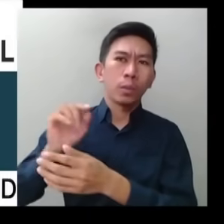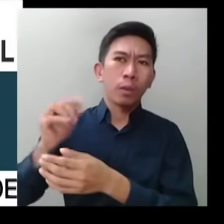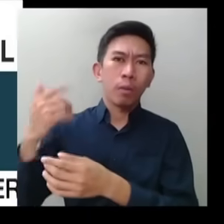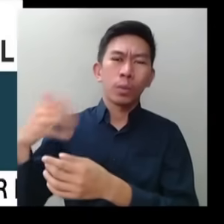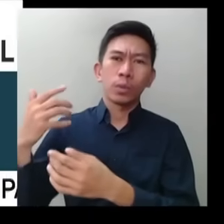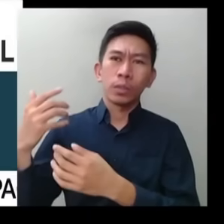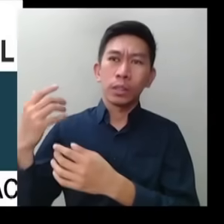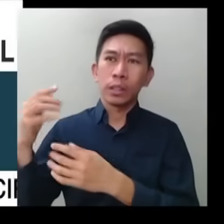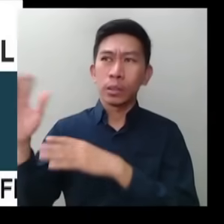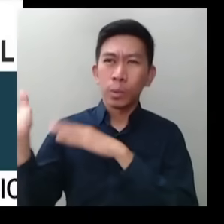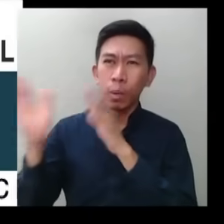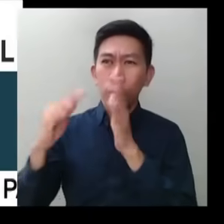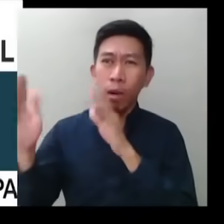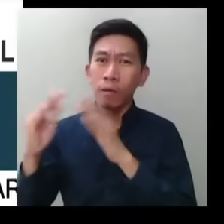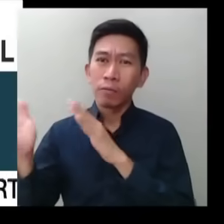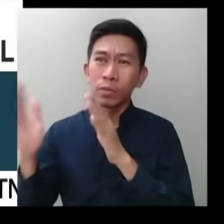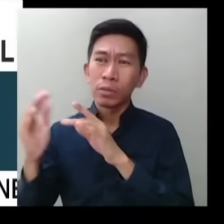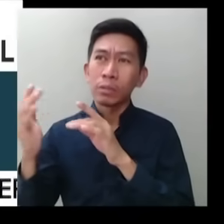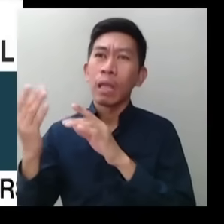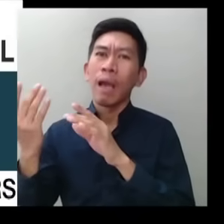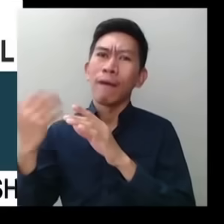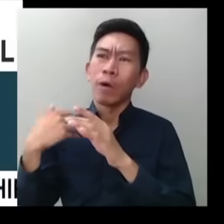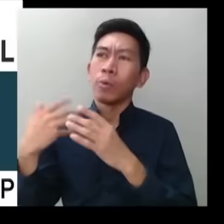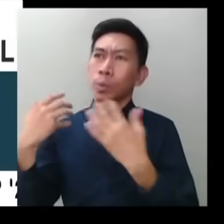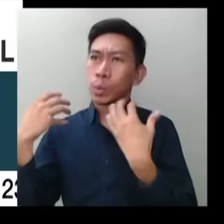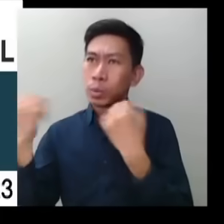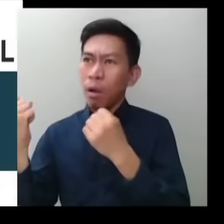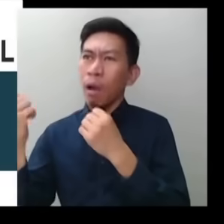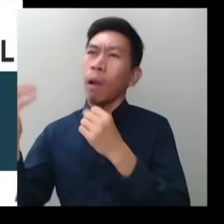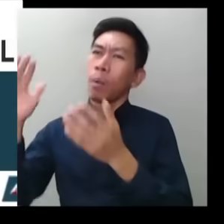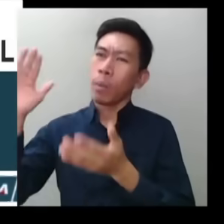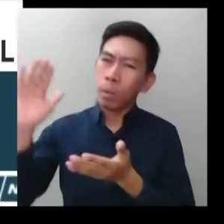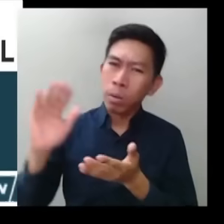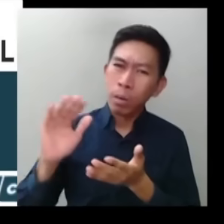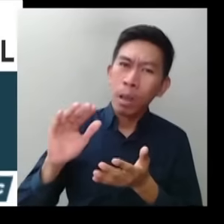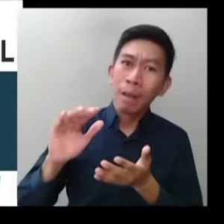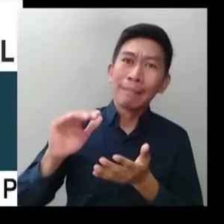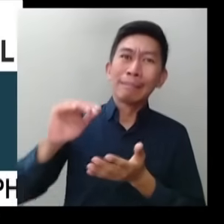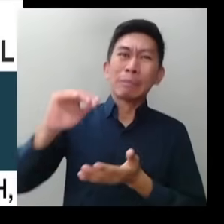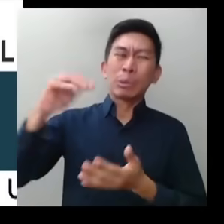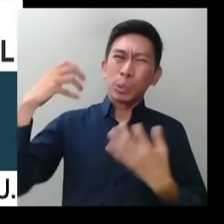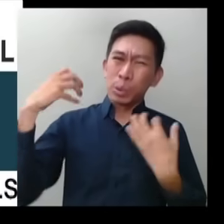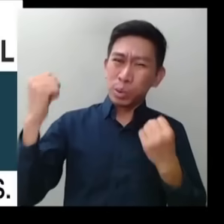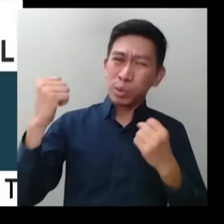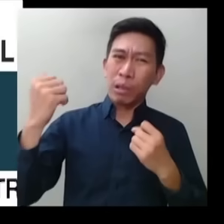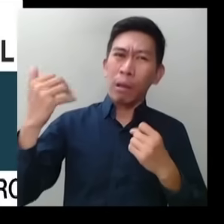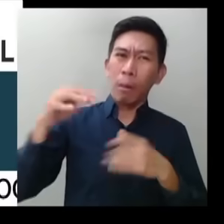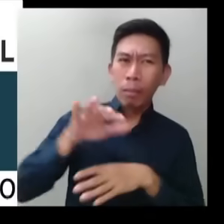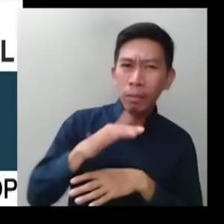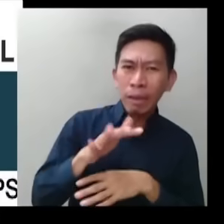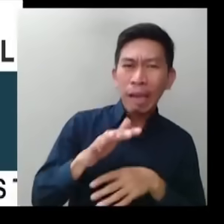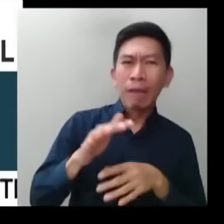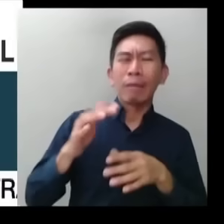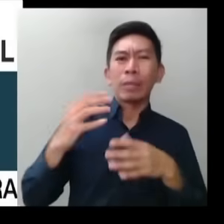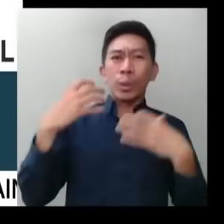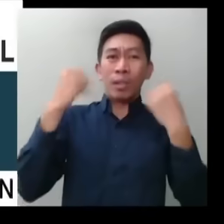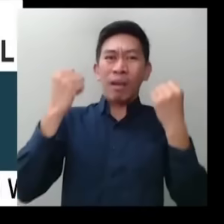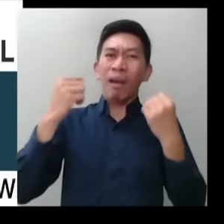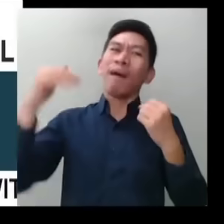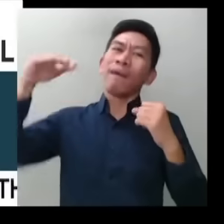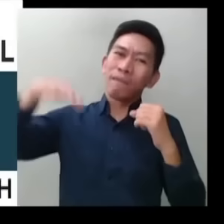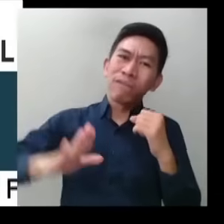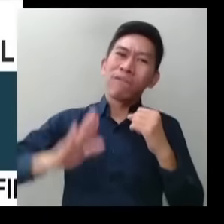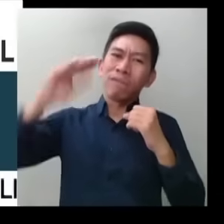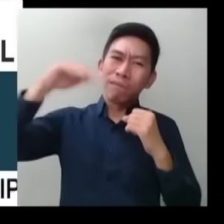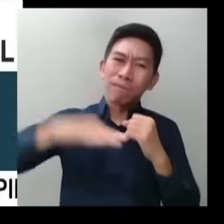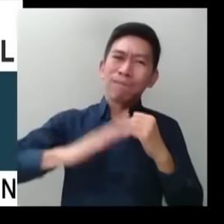super typhoon and to a typhoon again, from no tropical wind signal to a five earlier, and then